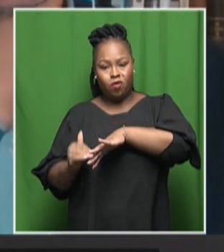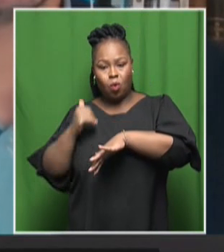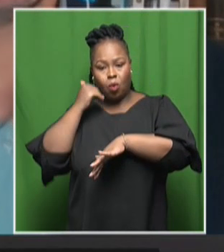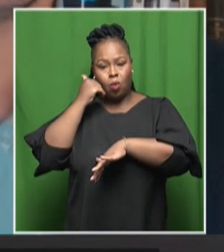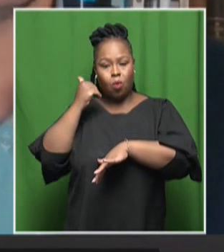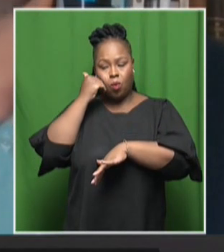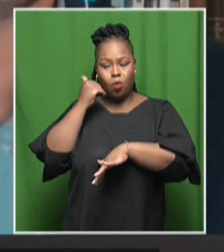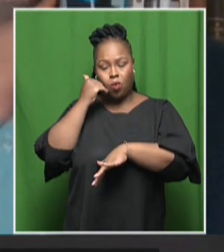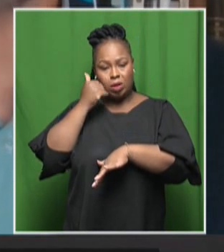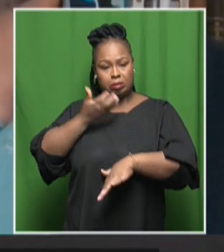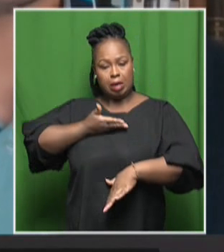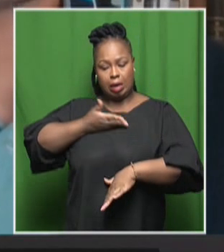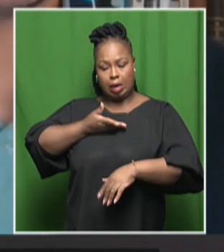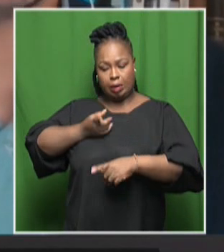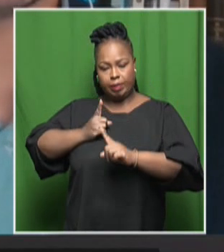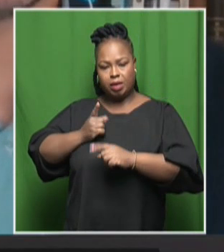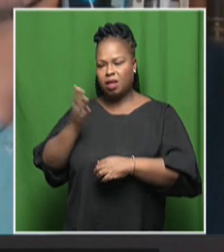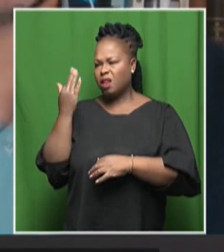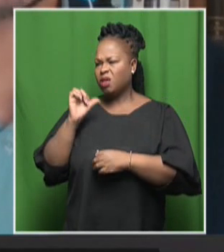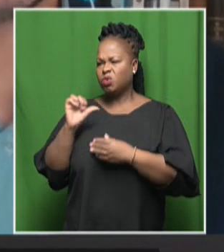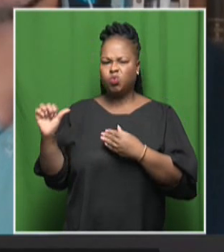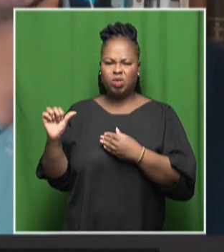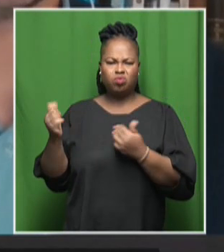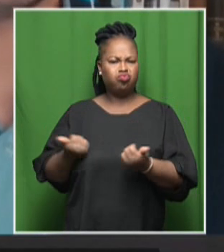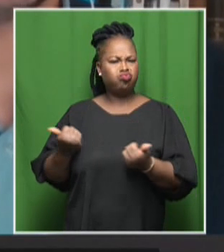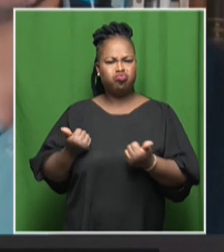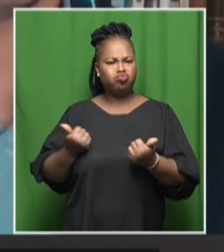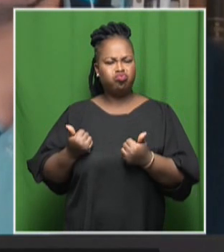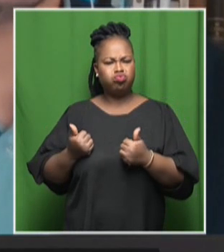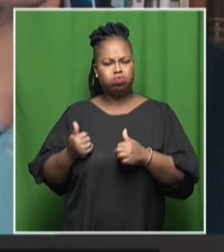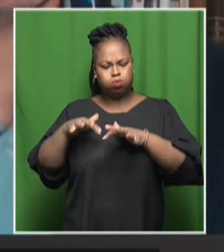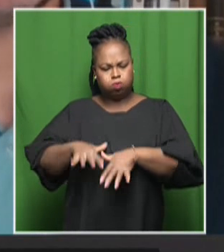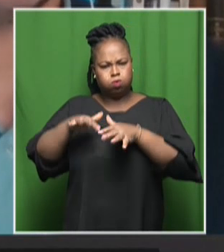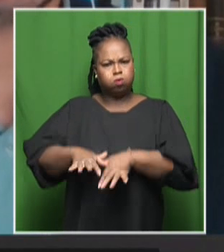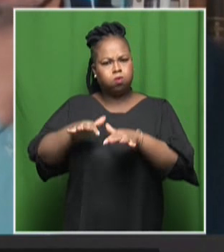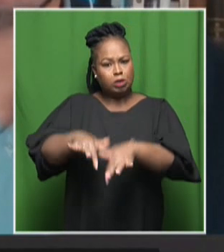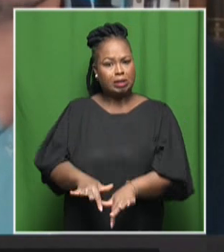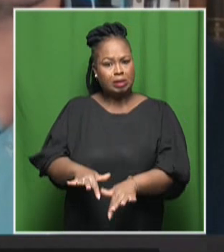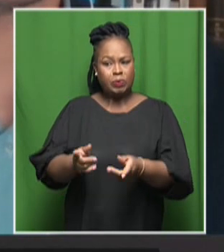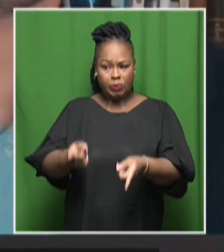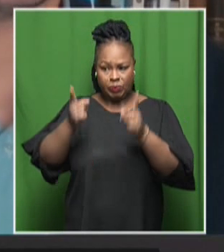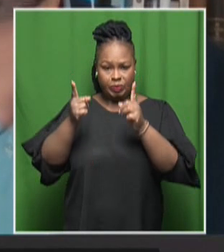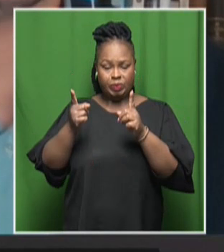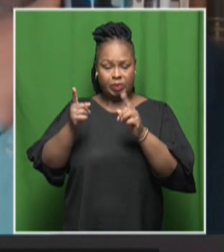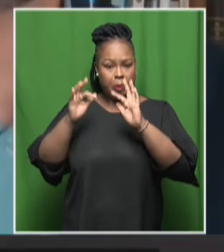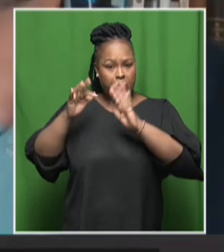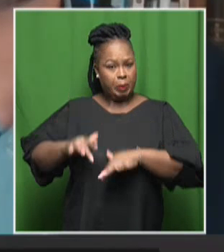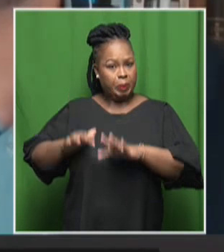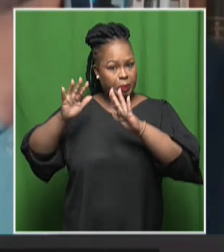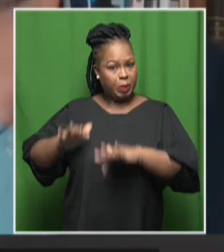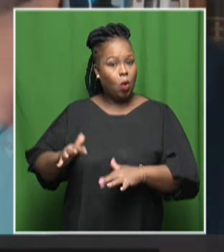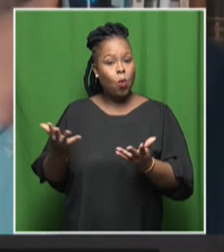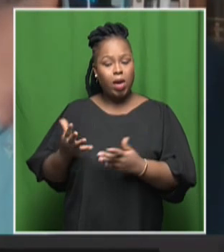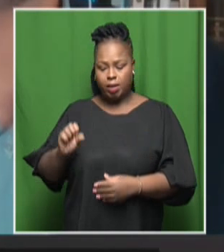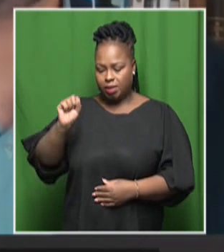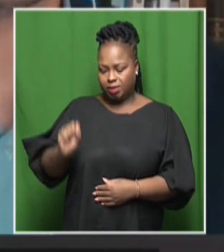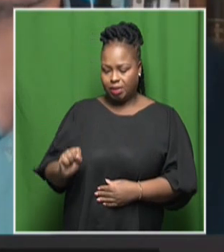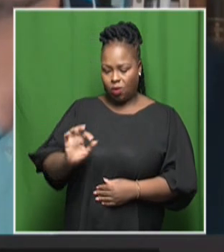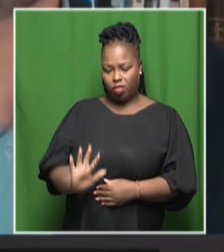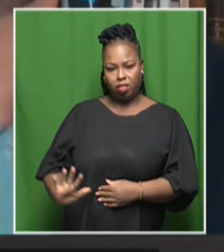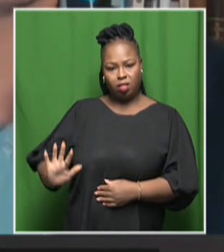moisture. And at the end of last week, it was already causing flooding and very, very heavy falls of rain over the southern parts